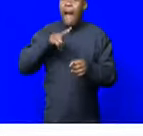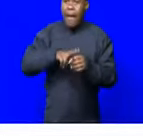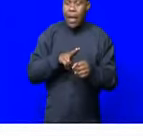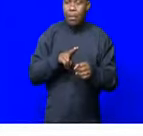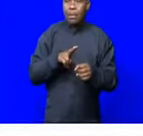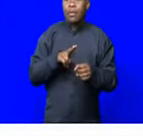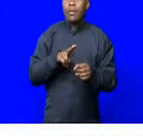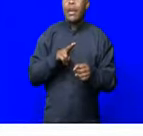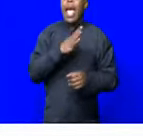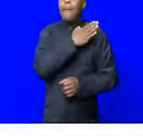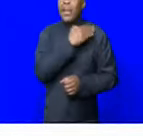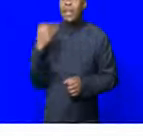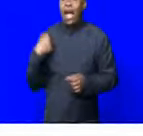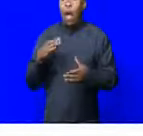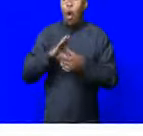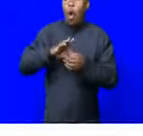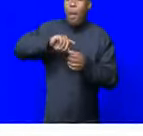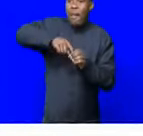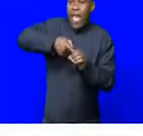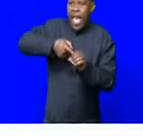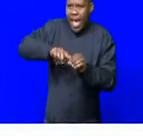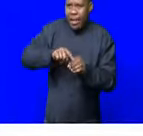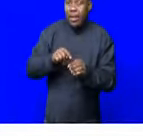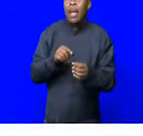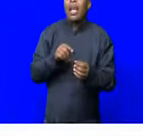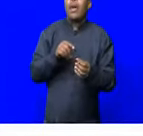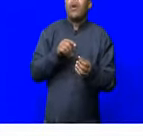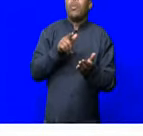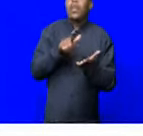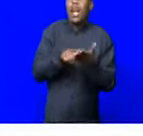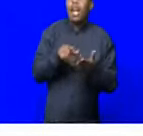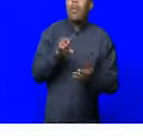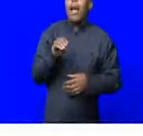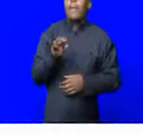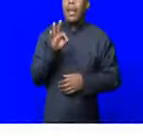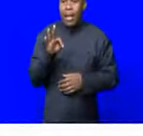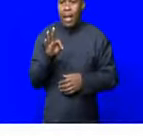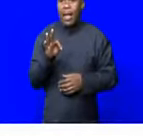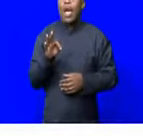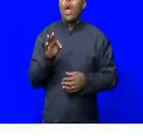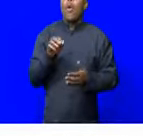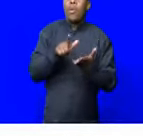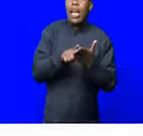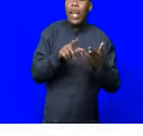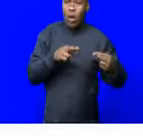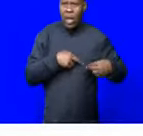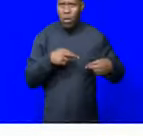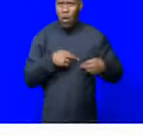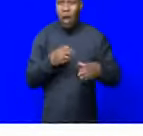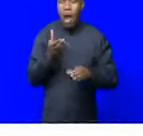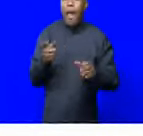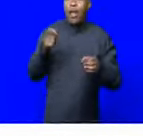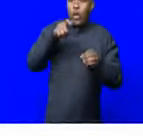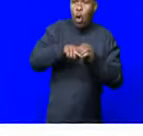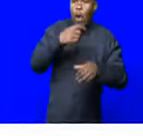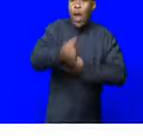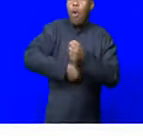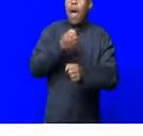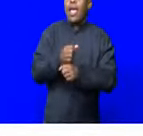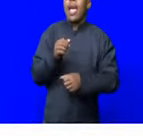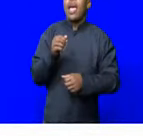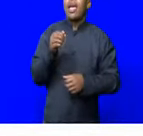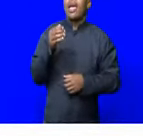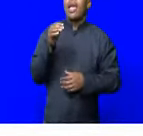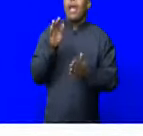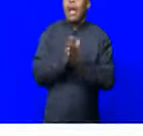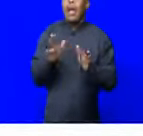this led to the Honorable Minister of Home Affairs to evoke Section 3 of the Immigration Act of 1982. The ministry wishes